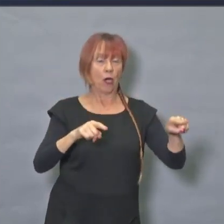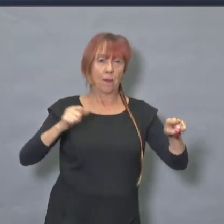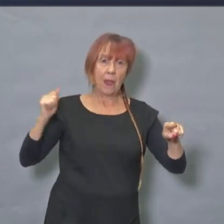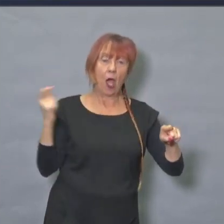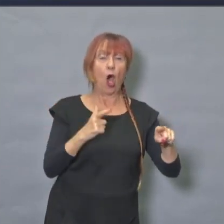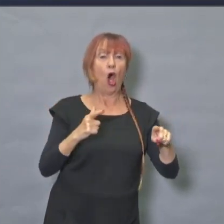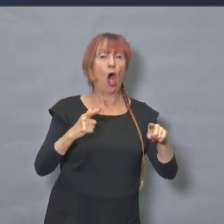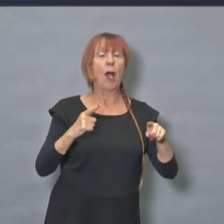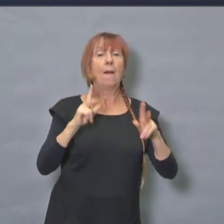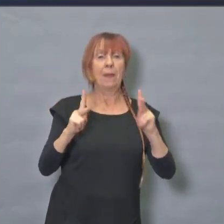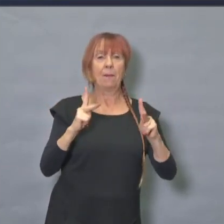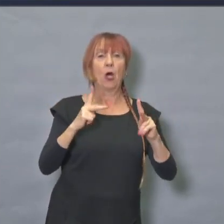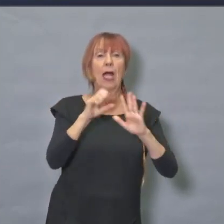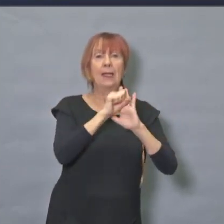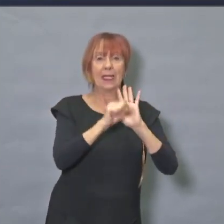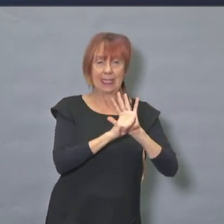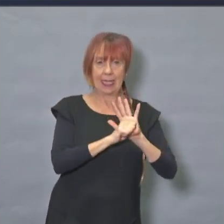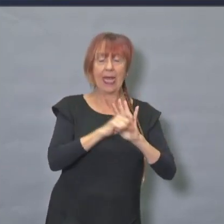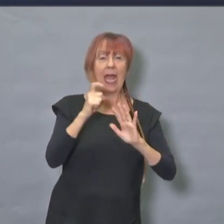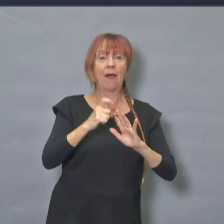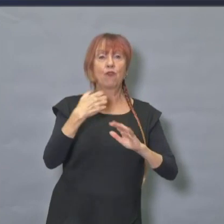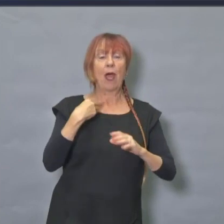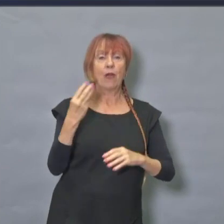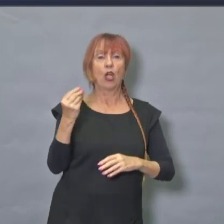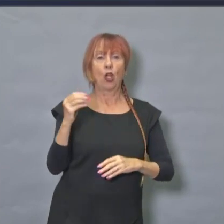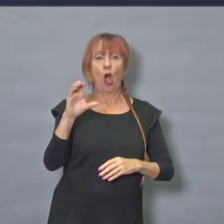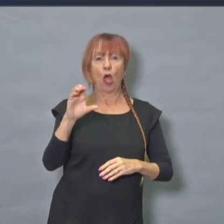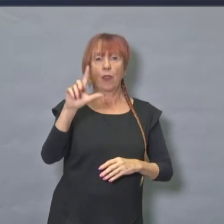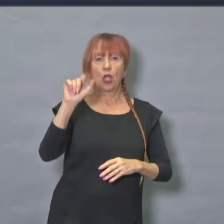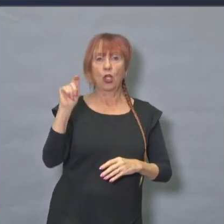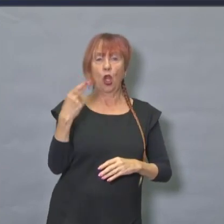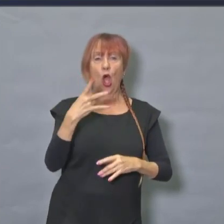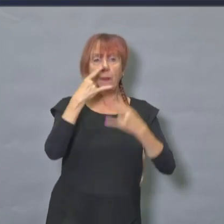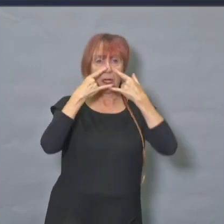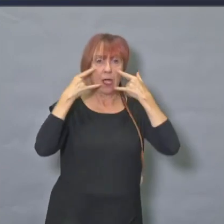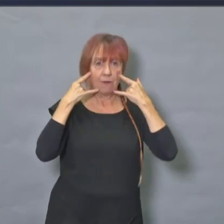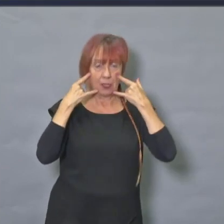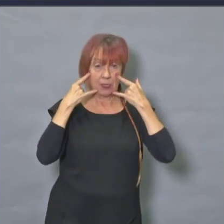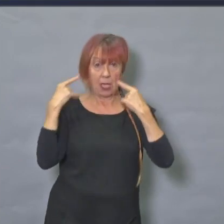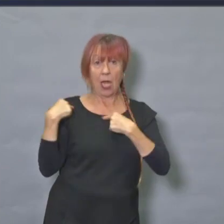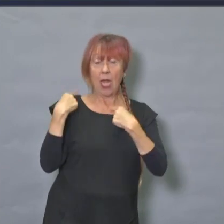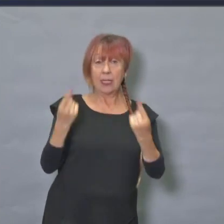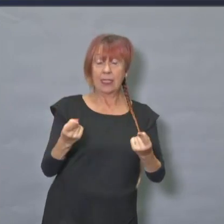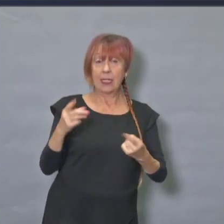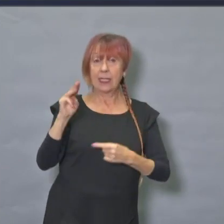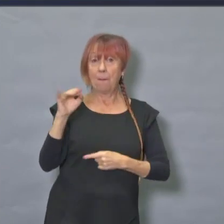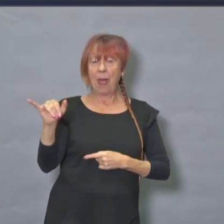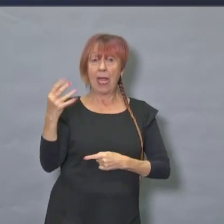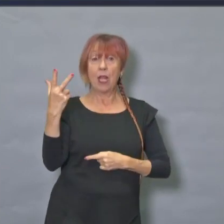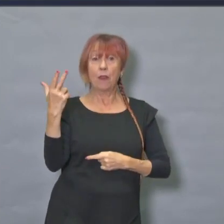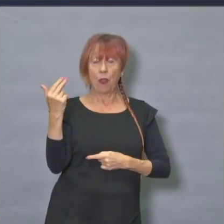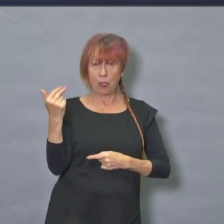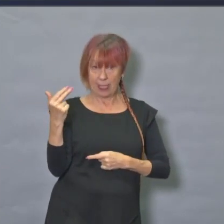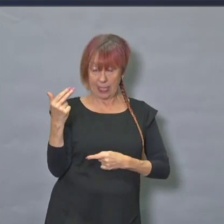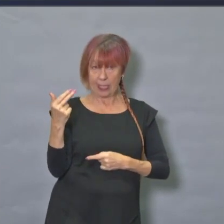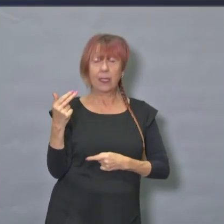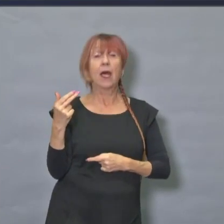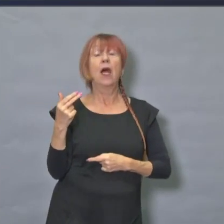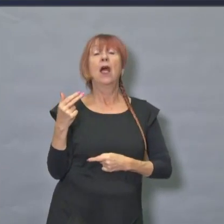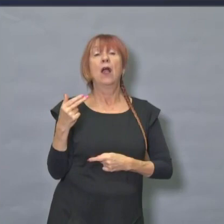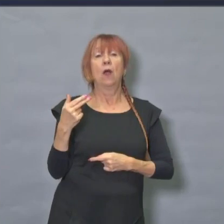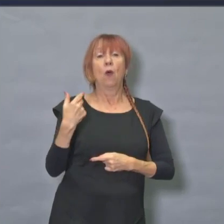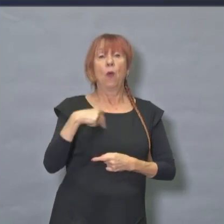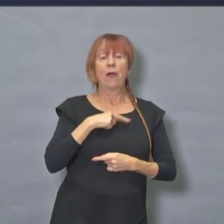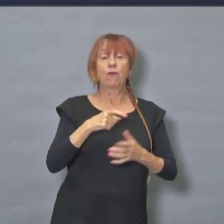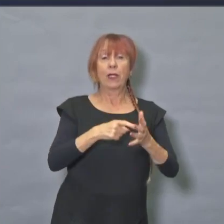face covering in public spaces. Since May 13th, Public Health has been requiring that everyone wear a cloth face